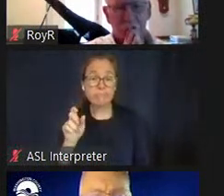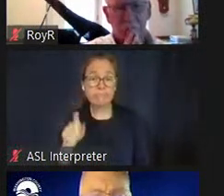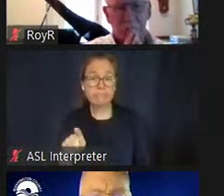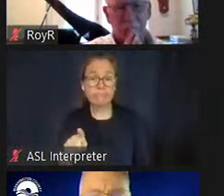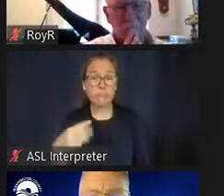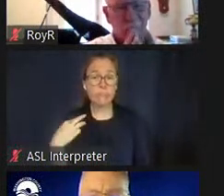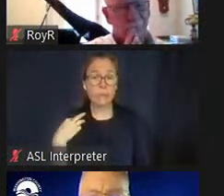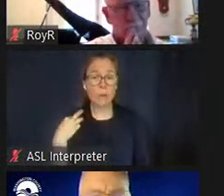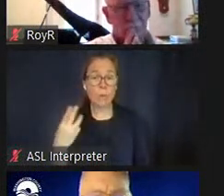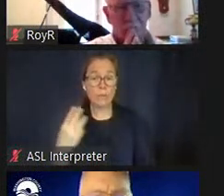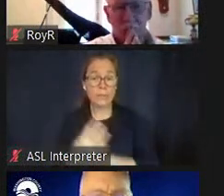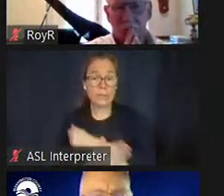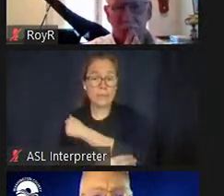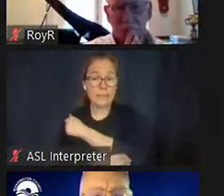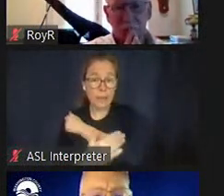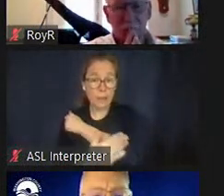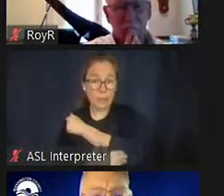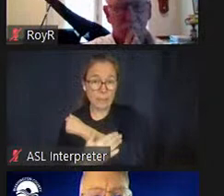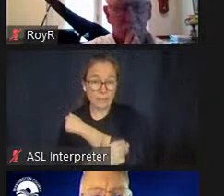Washington County's